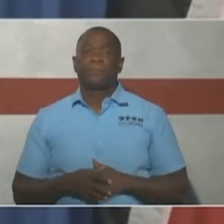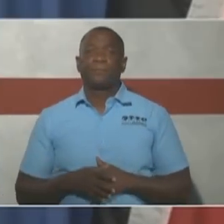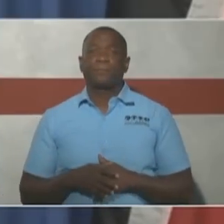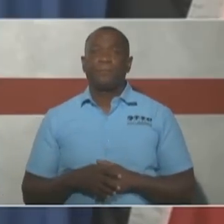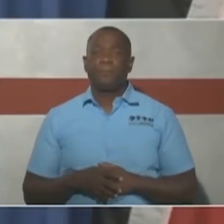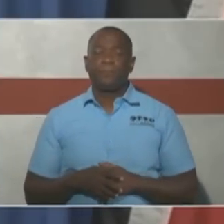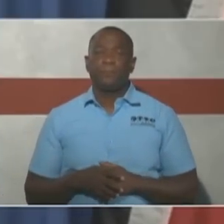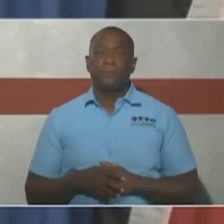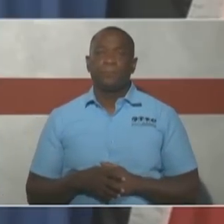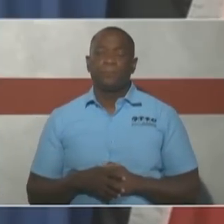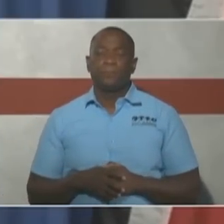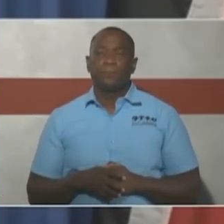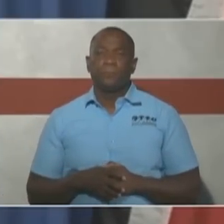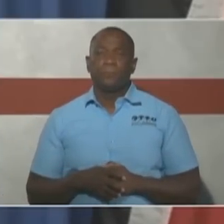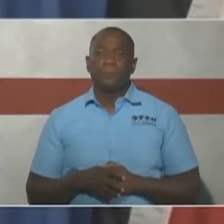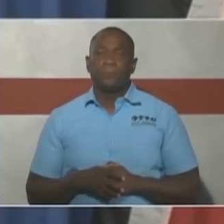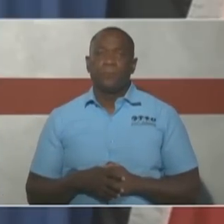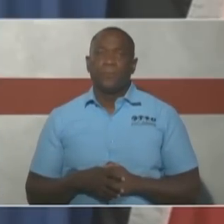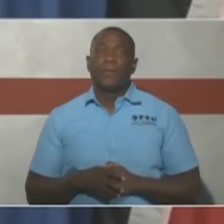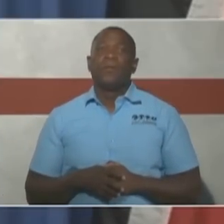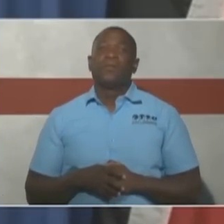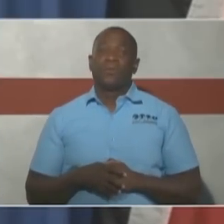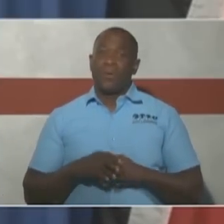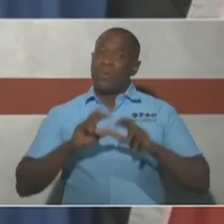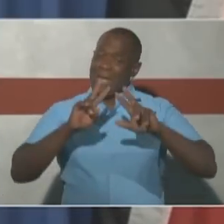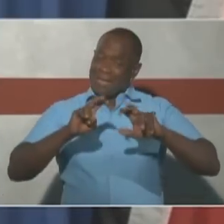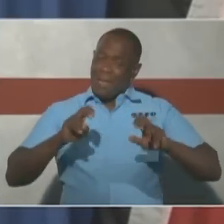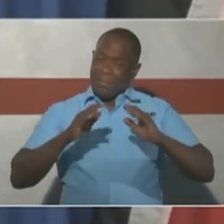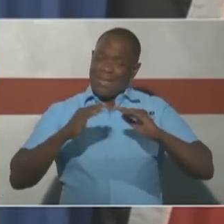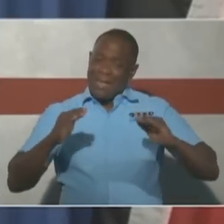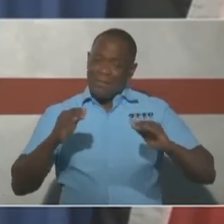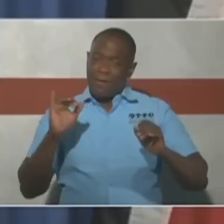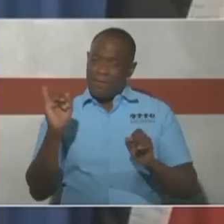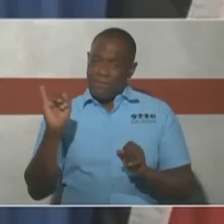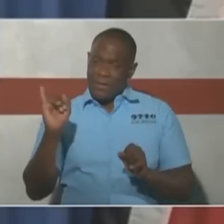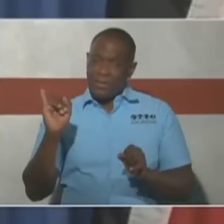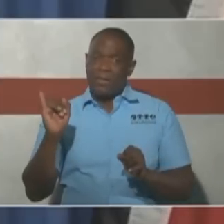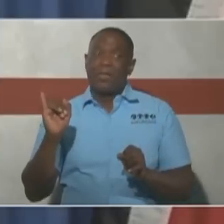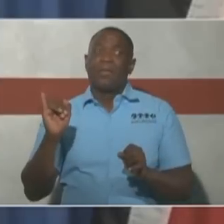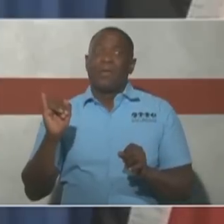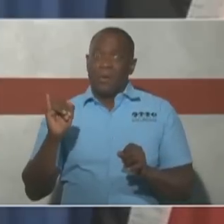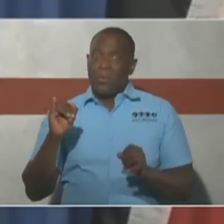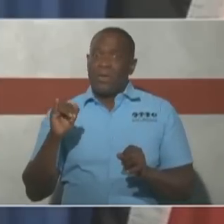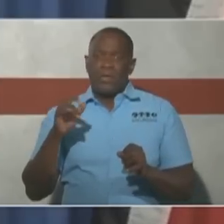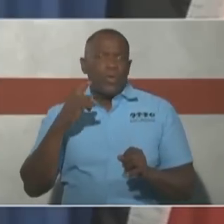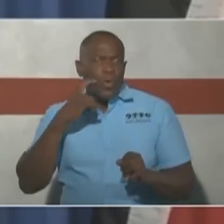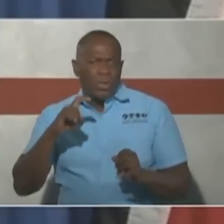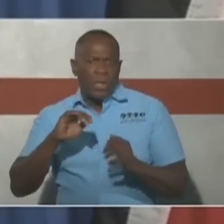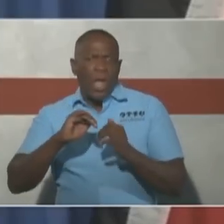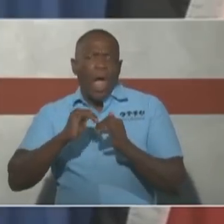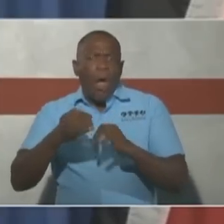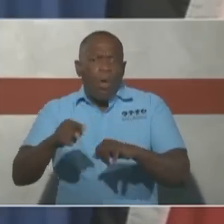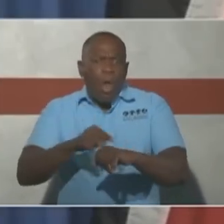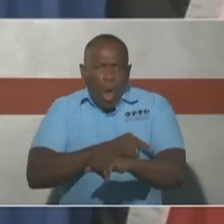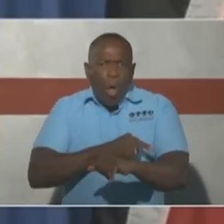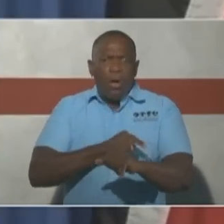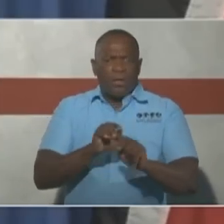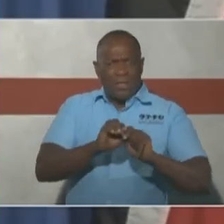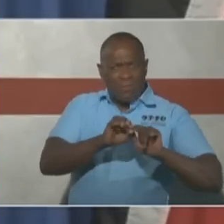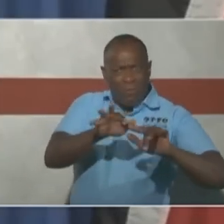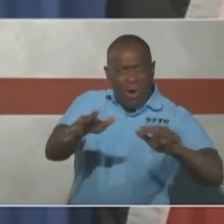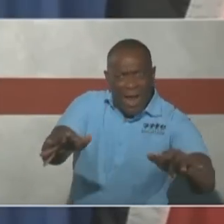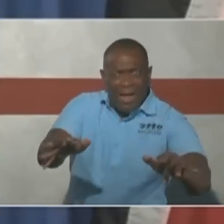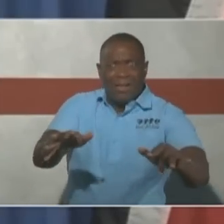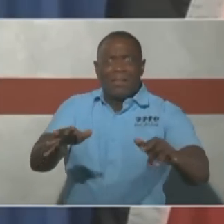what the biological data shows. So when you look at the virus and it's locking onto cells, it's doing it a little